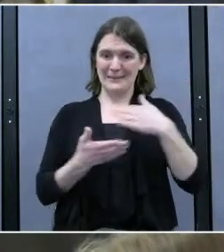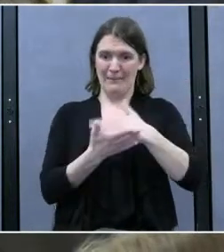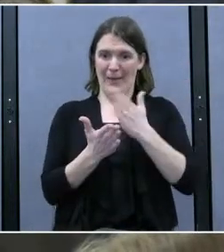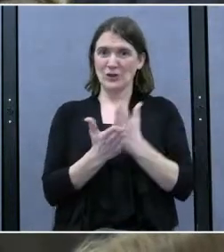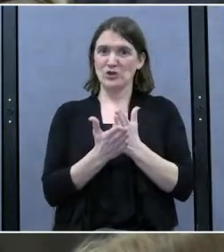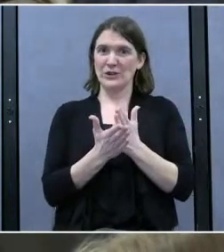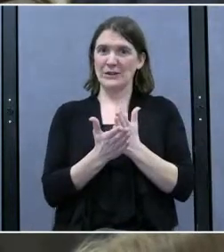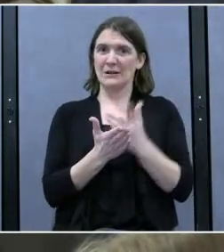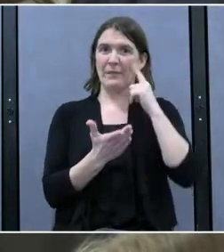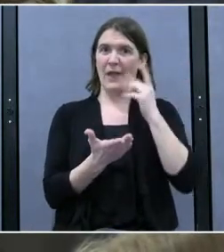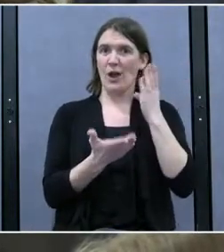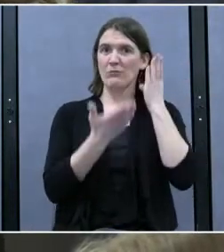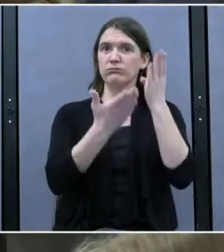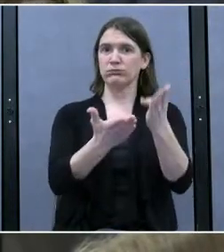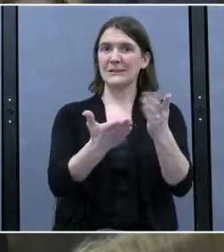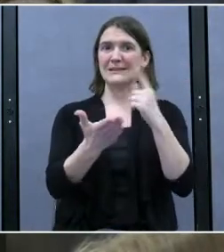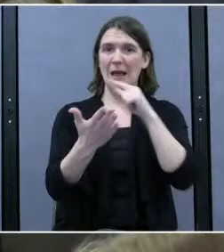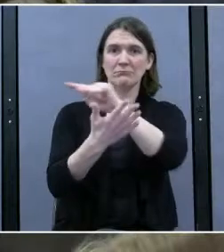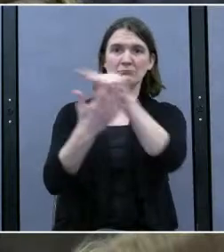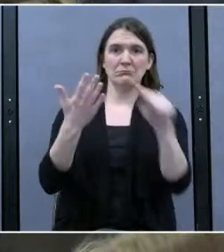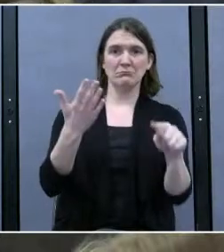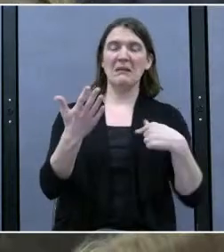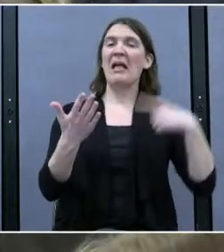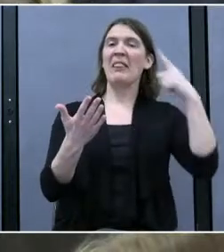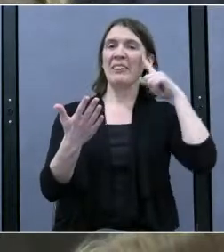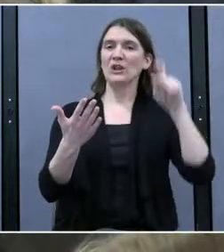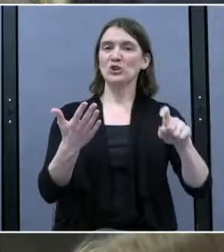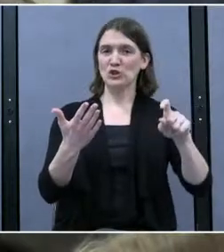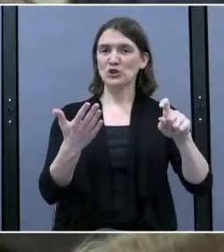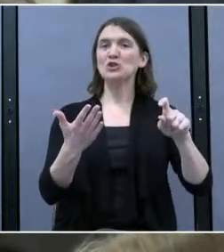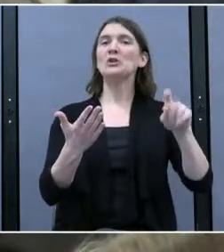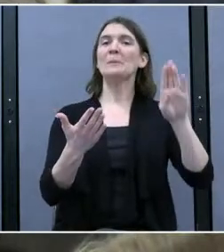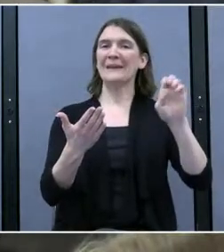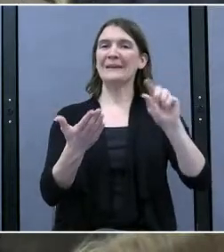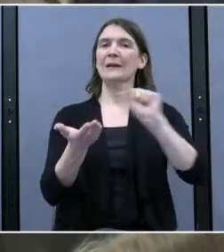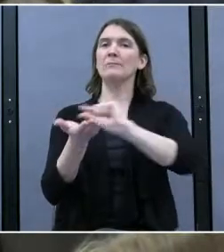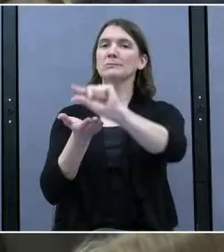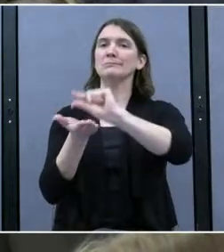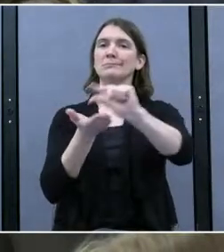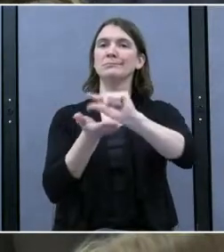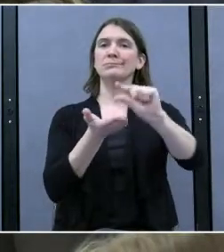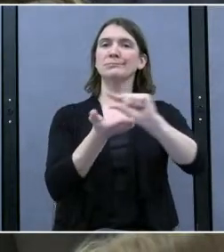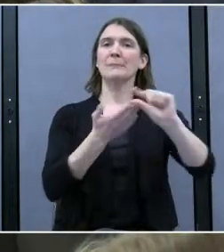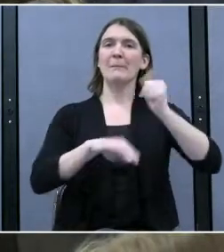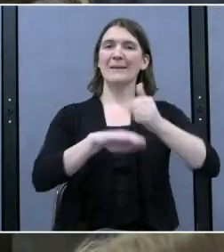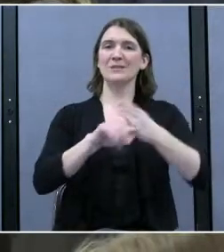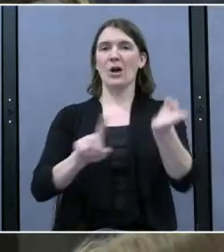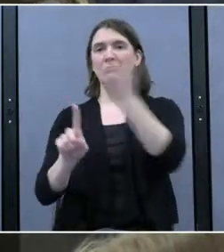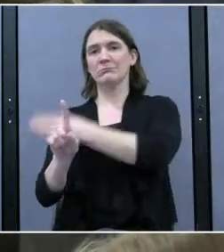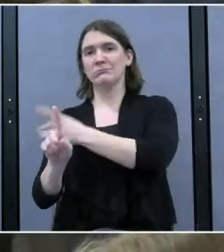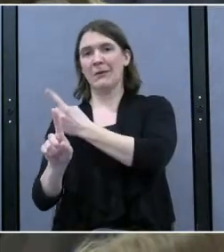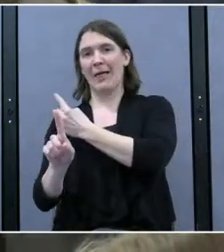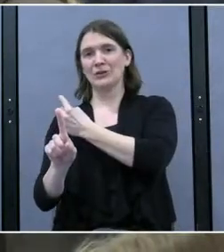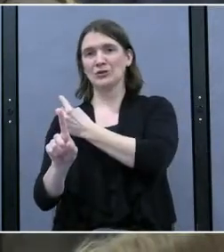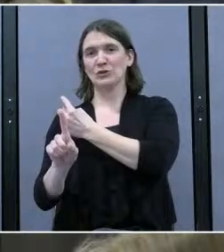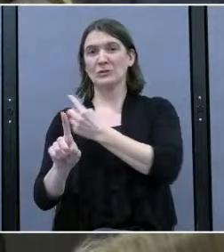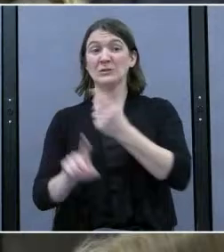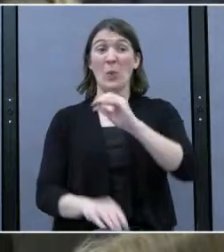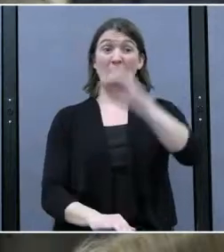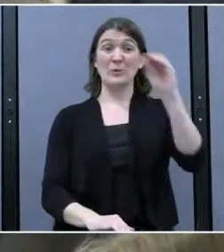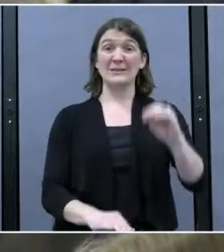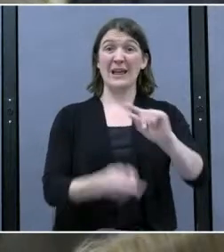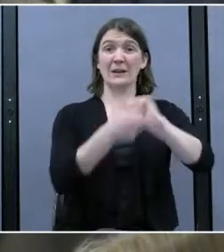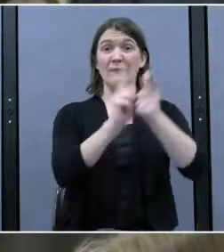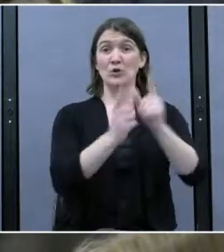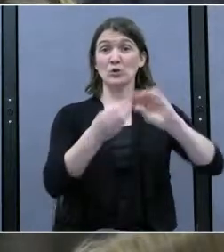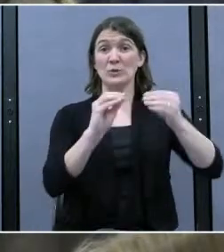they are coming forward and saying, this is how much I think the budget is going to be. And then you can take those percentages and convert